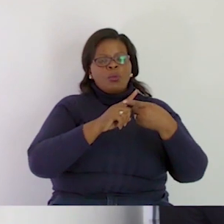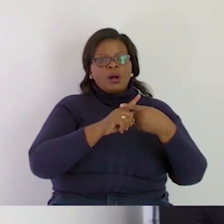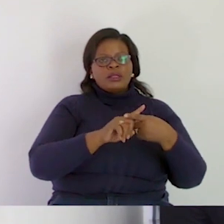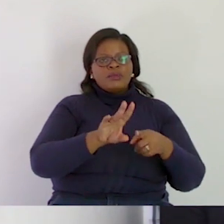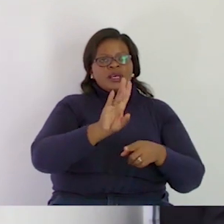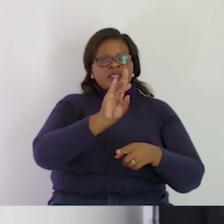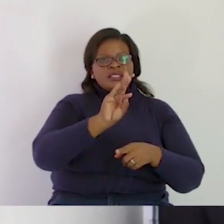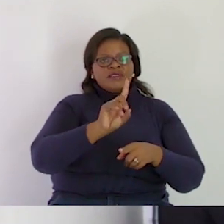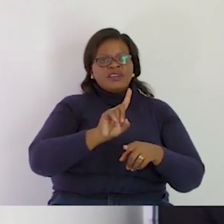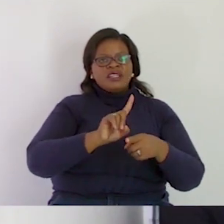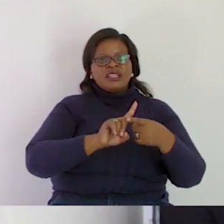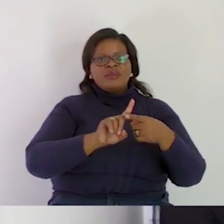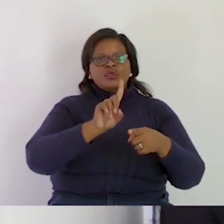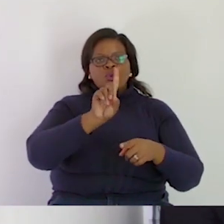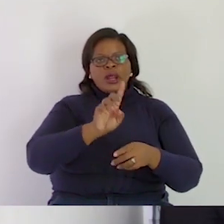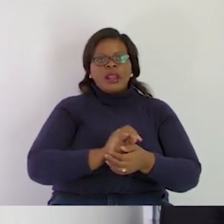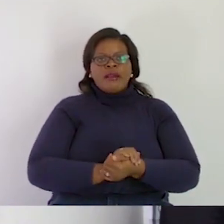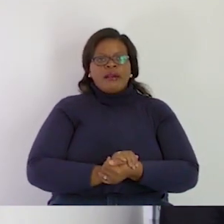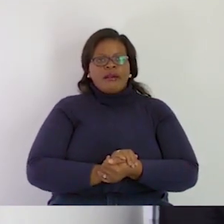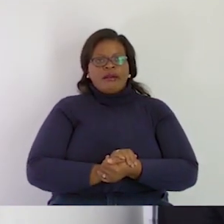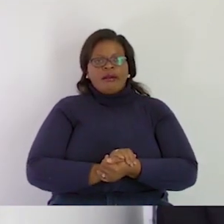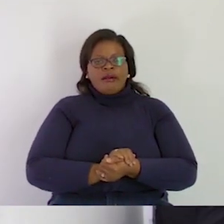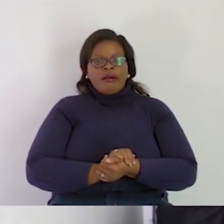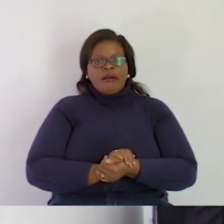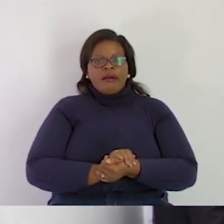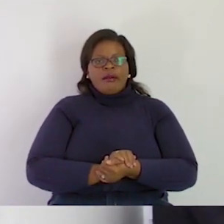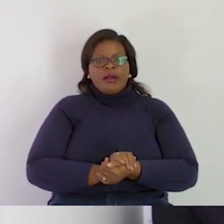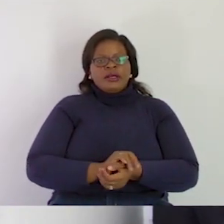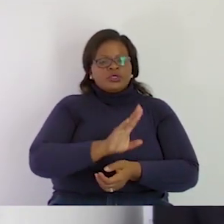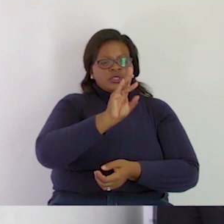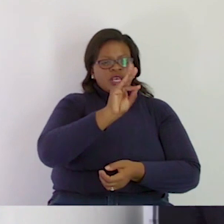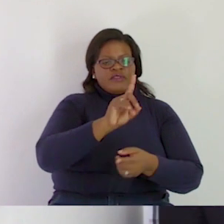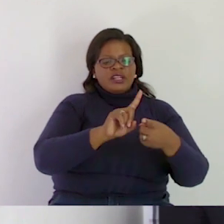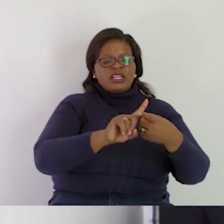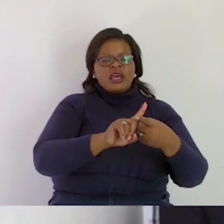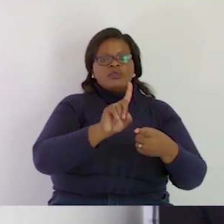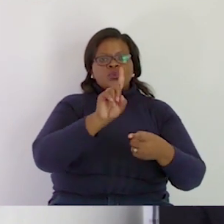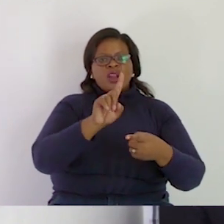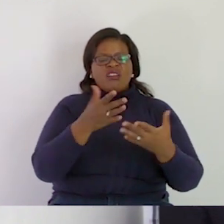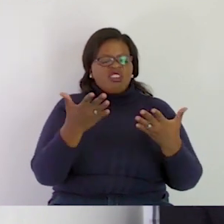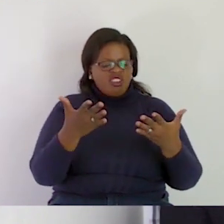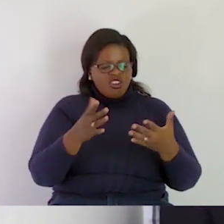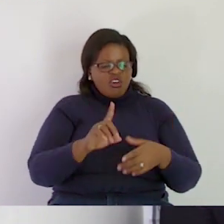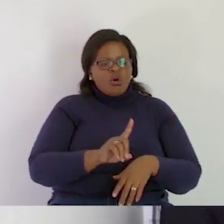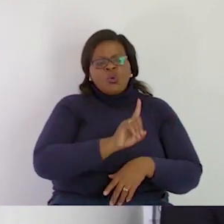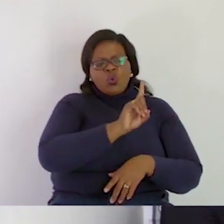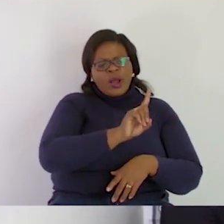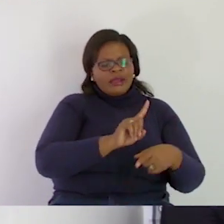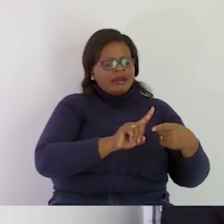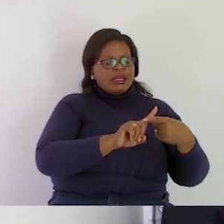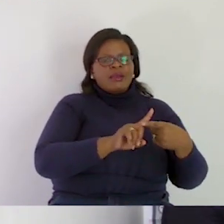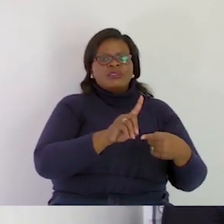7 times 1, I get 7. Or 1 times 10,